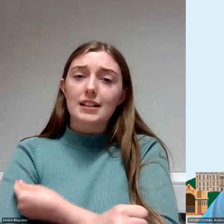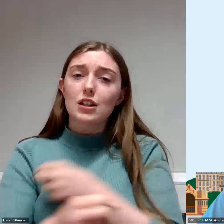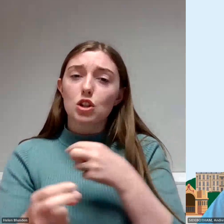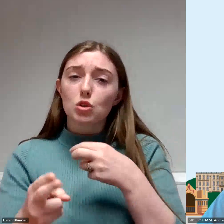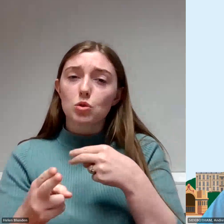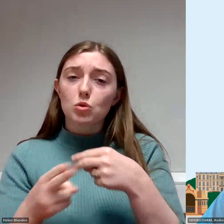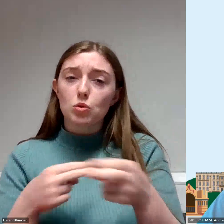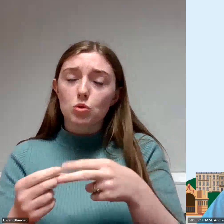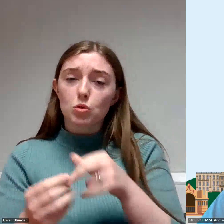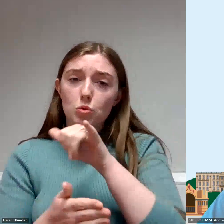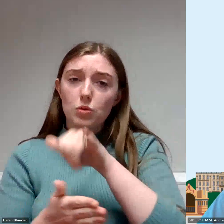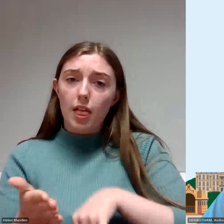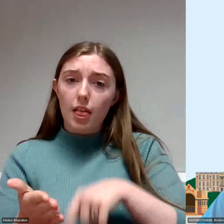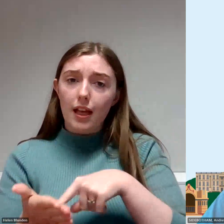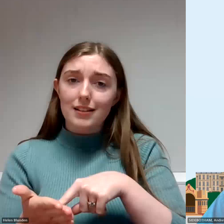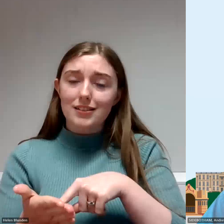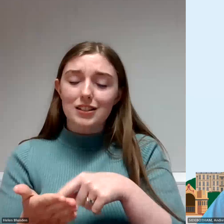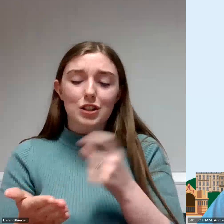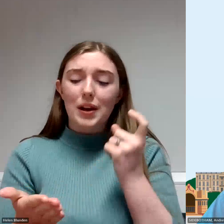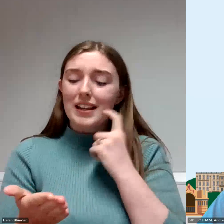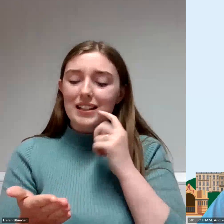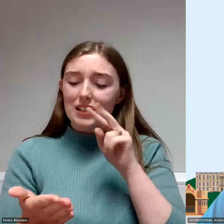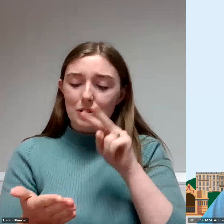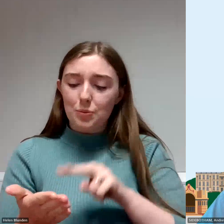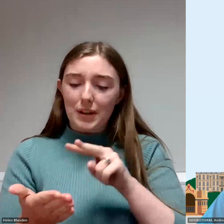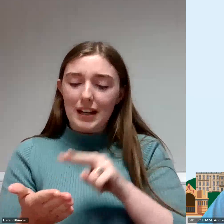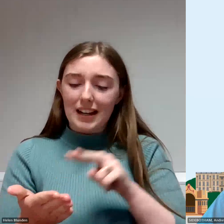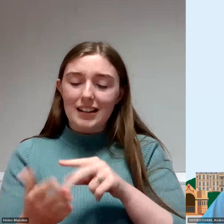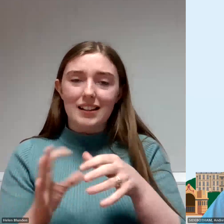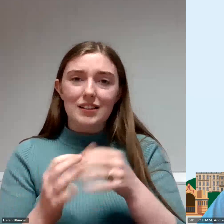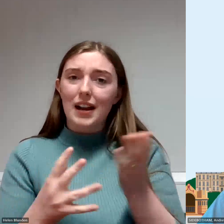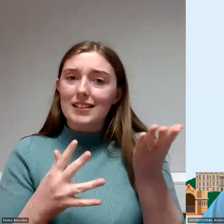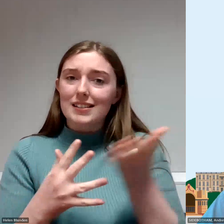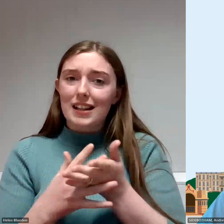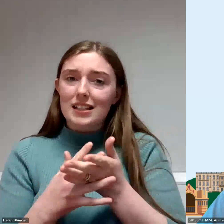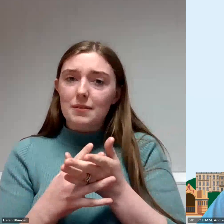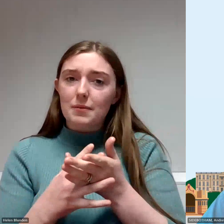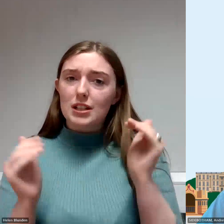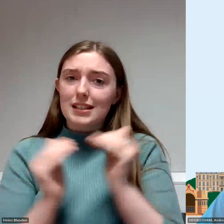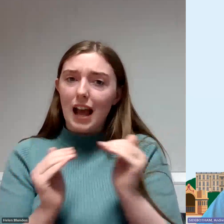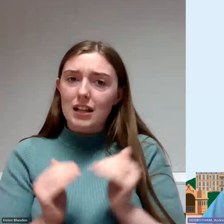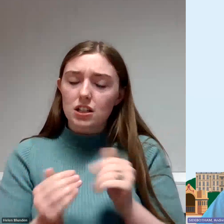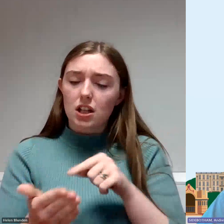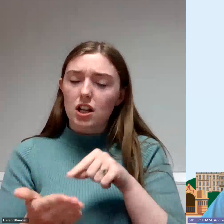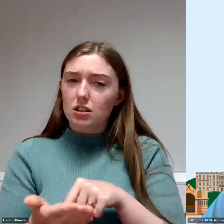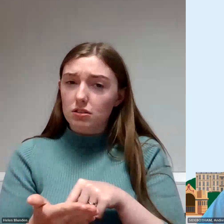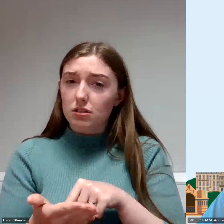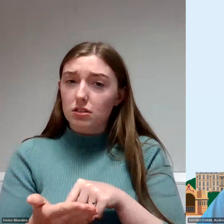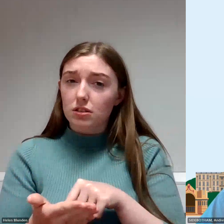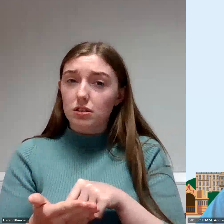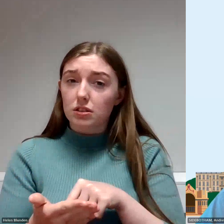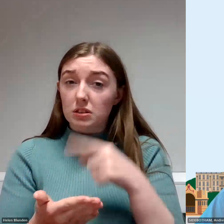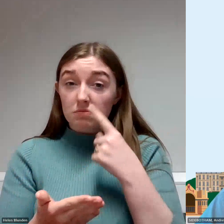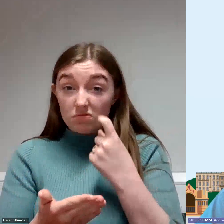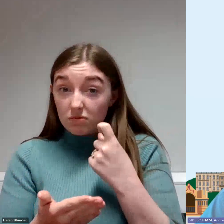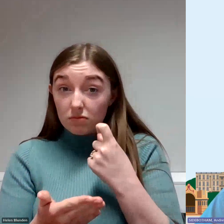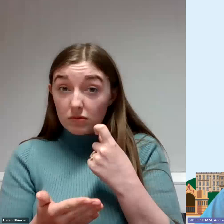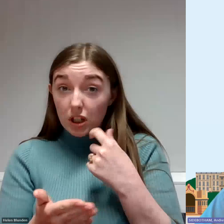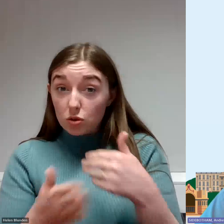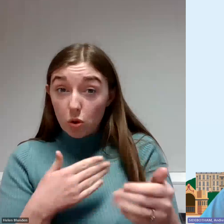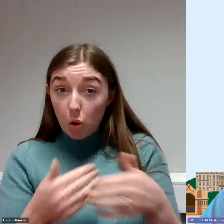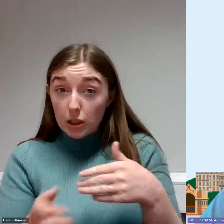read under accessible information standards. So is that something perhaps we're going to do something about?